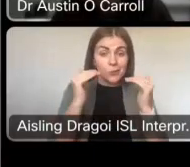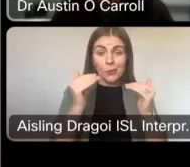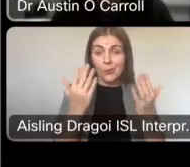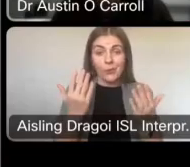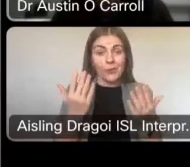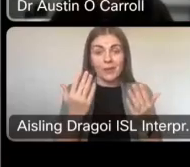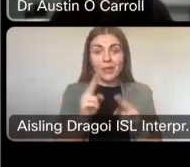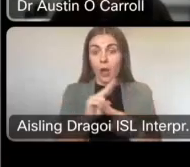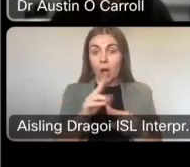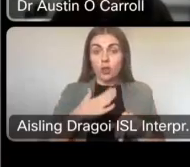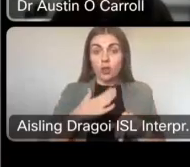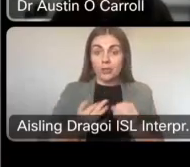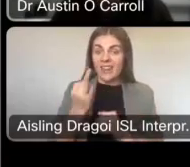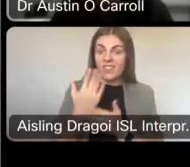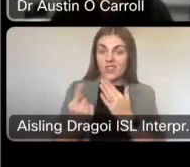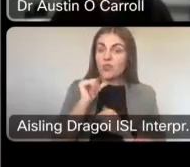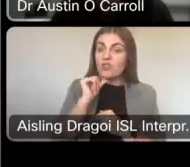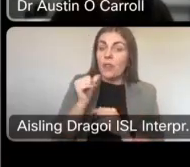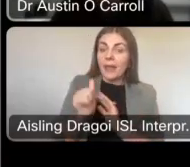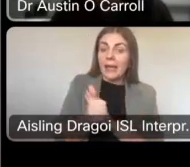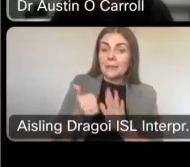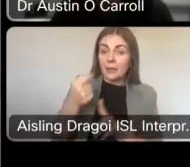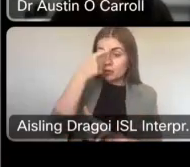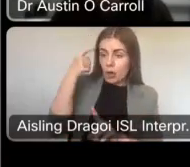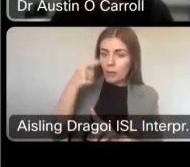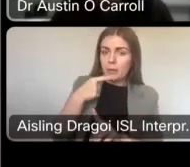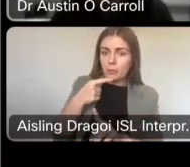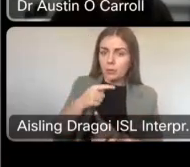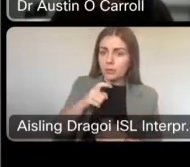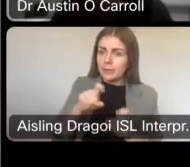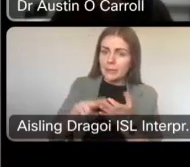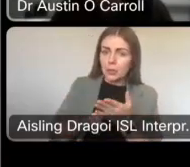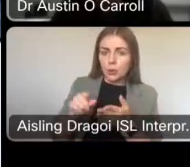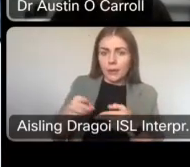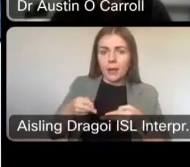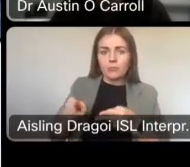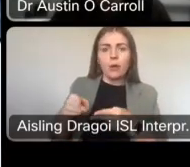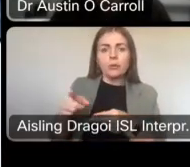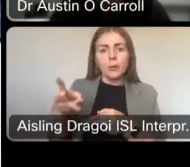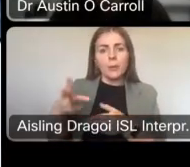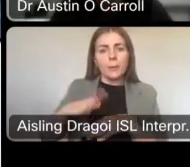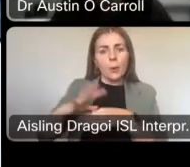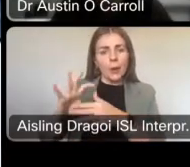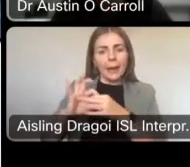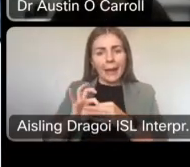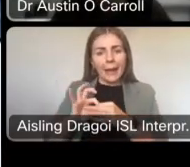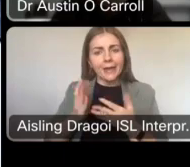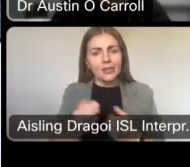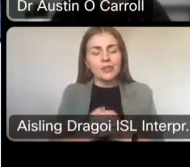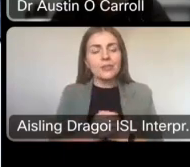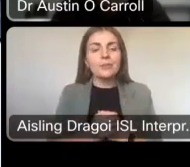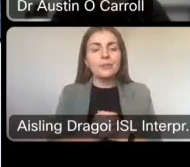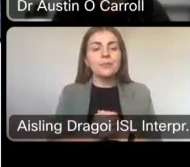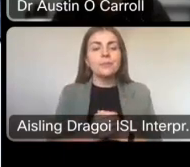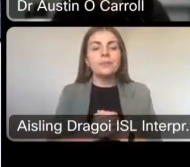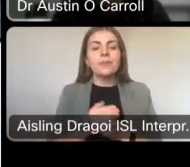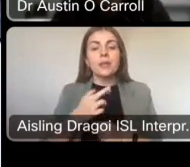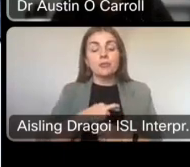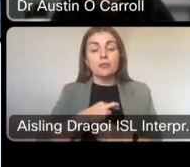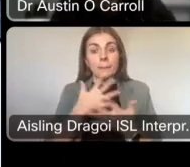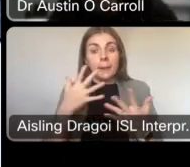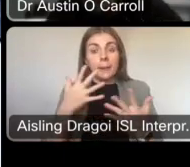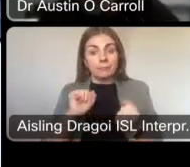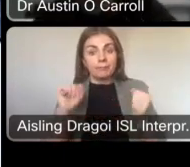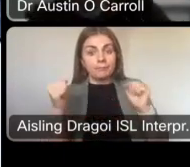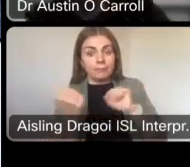who hasn't experienced it, they'll still feel more engaged with. So it's a paradigm shift from what is wrong with